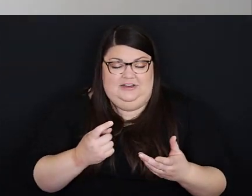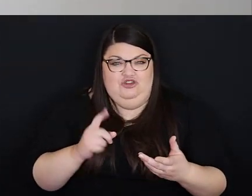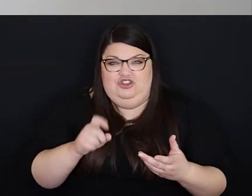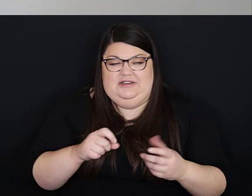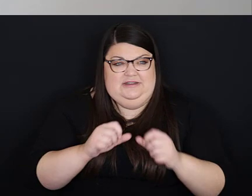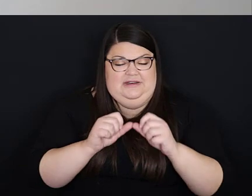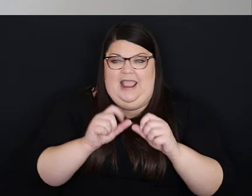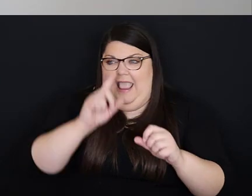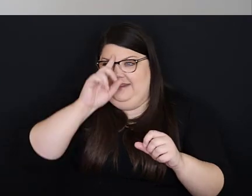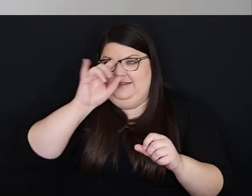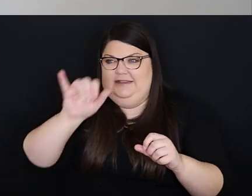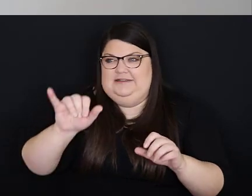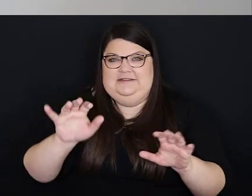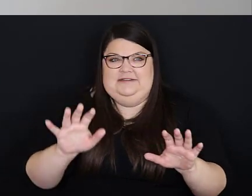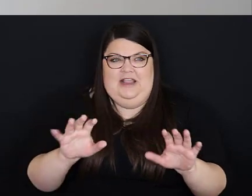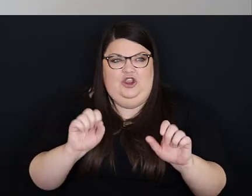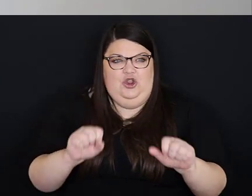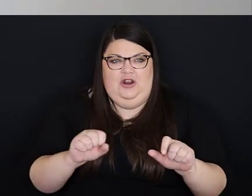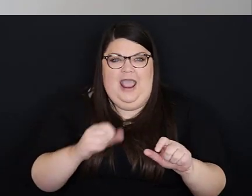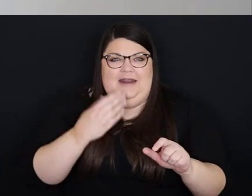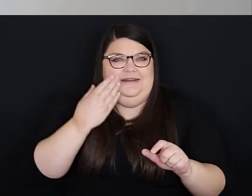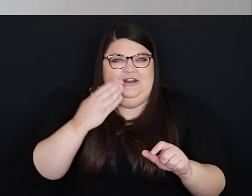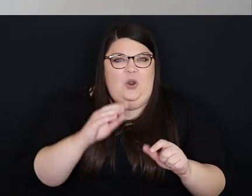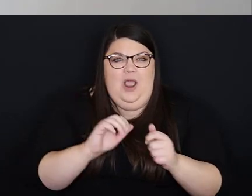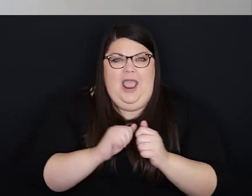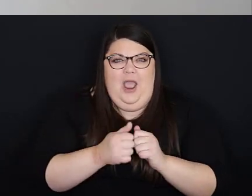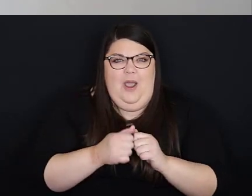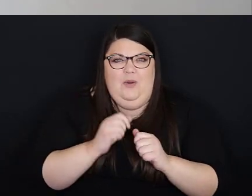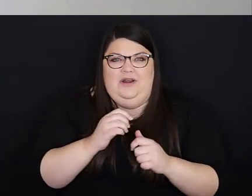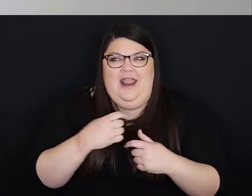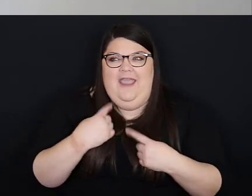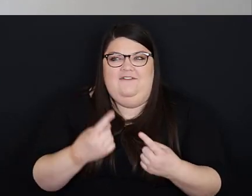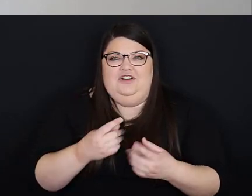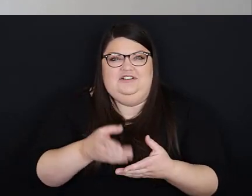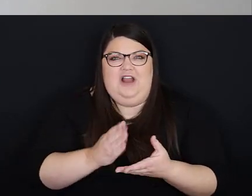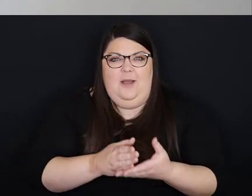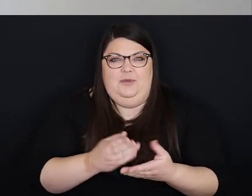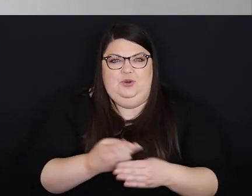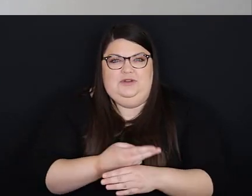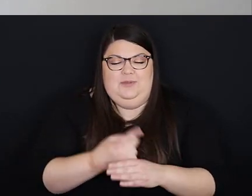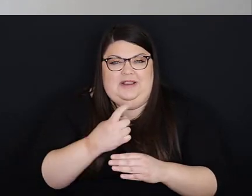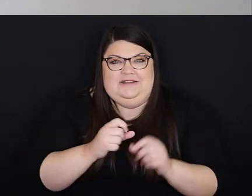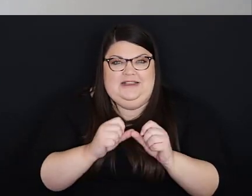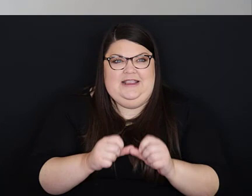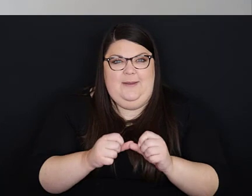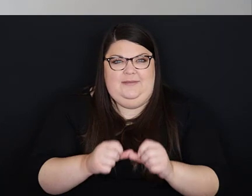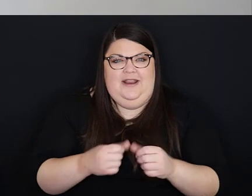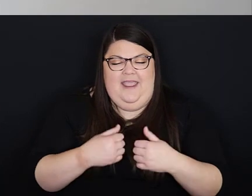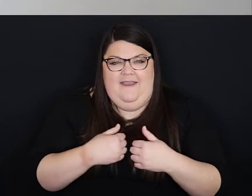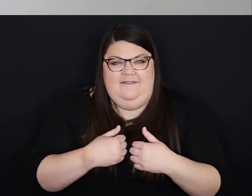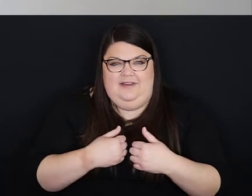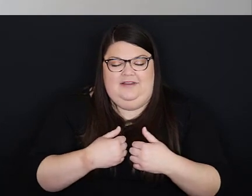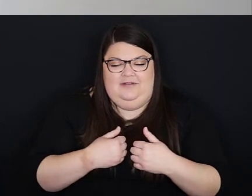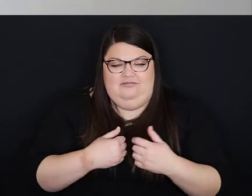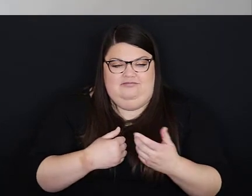it was just endless. I felt I didn't even know how I would ever stop using it because it kept